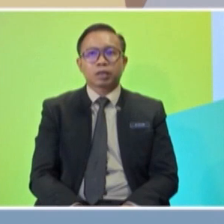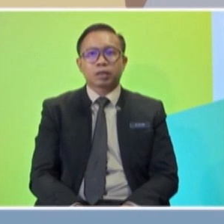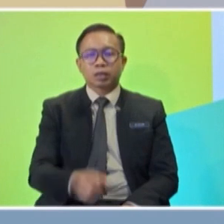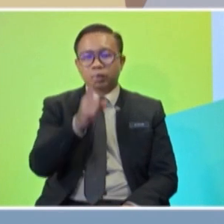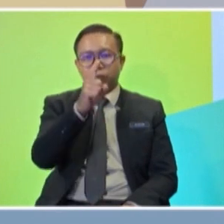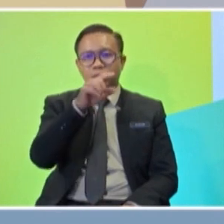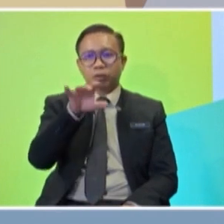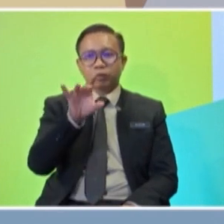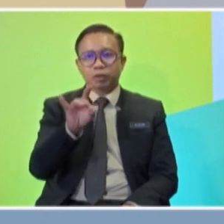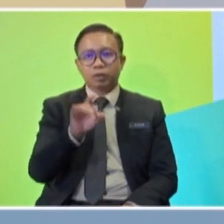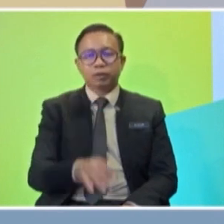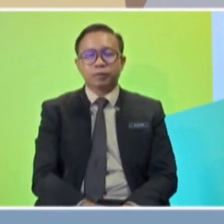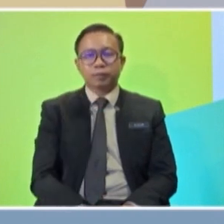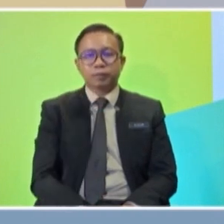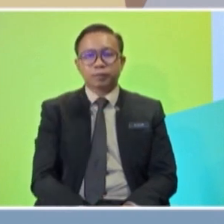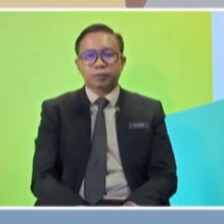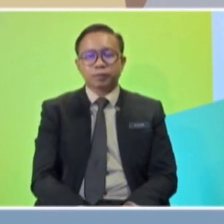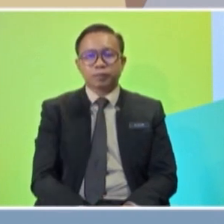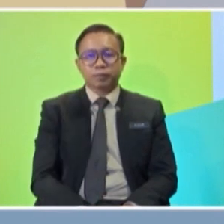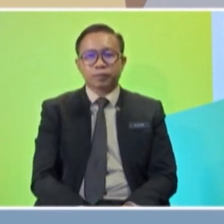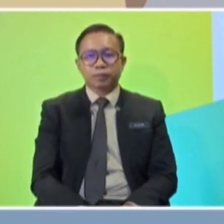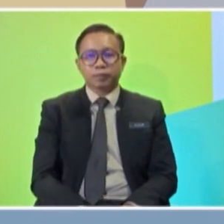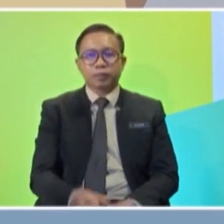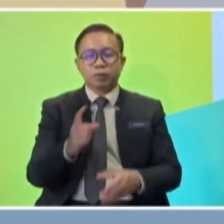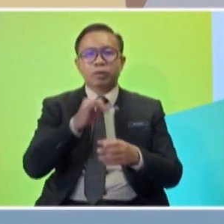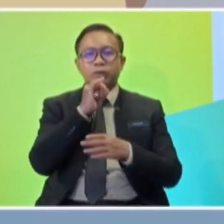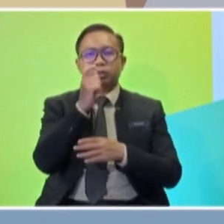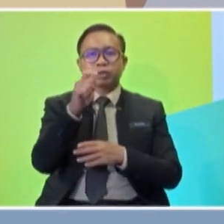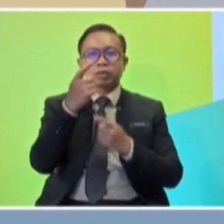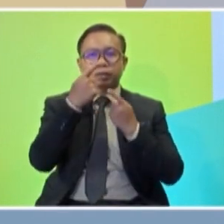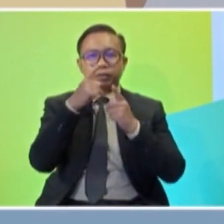1 over 18. So what is the answer?